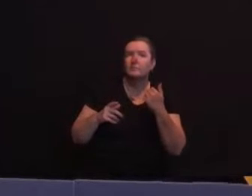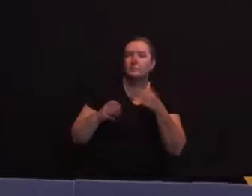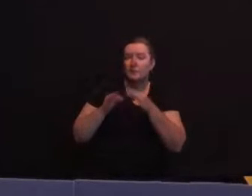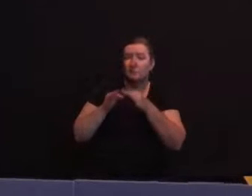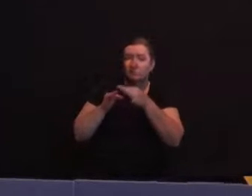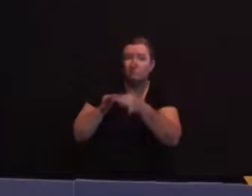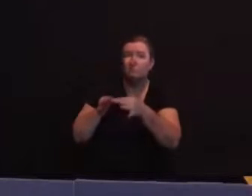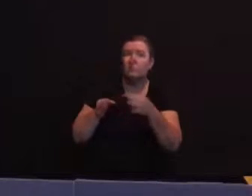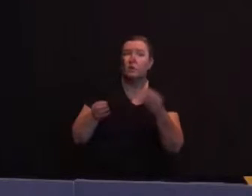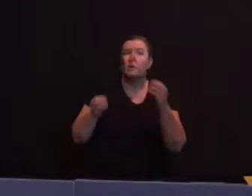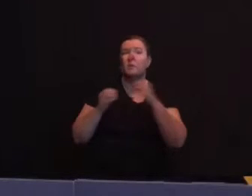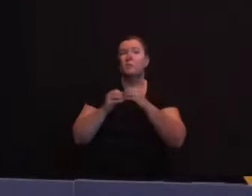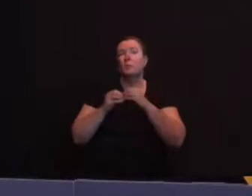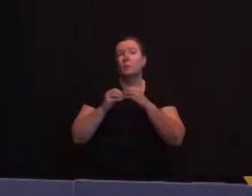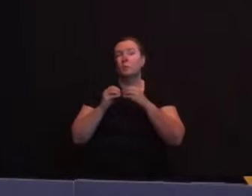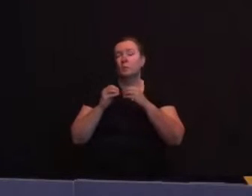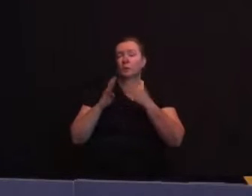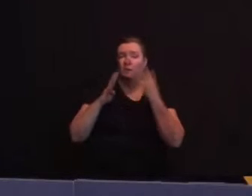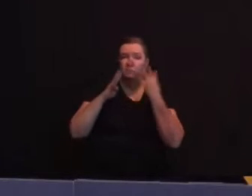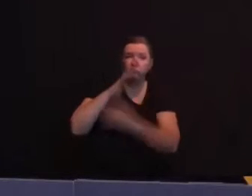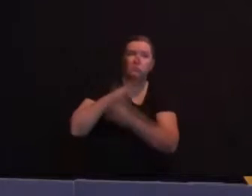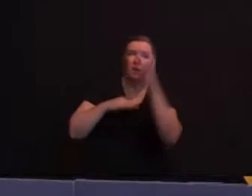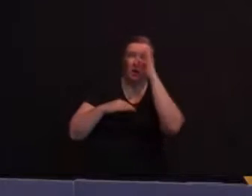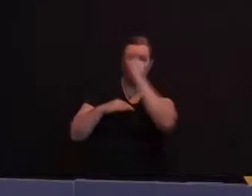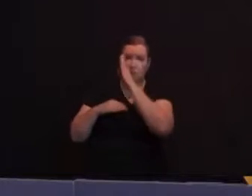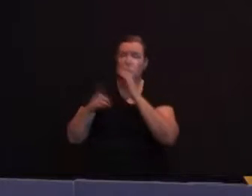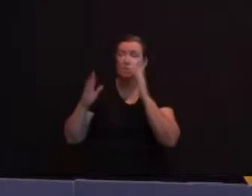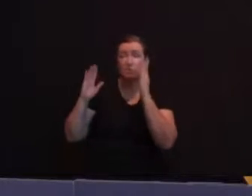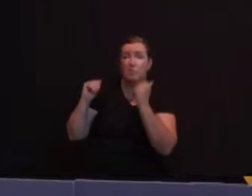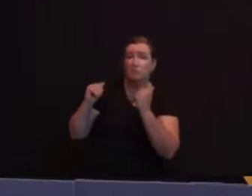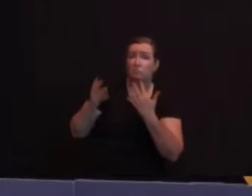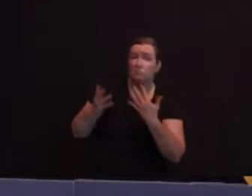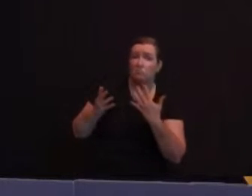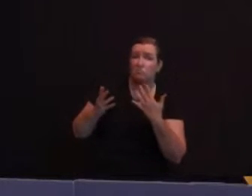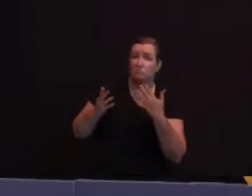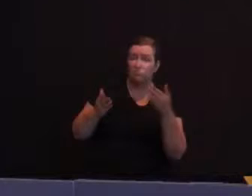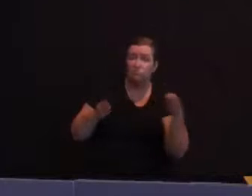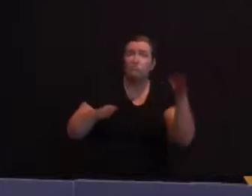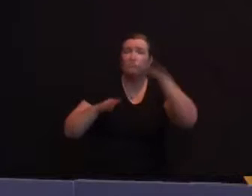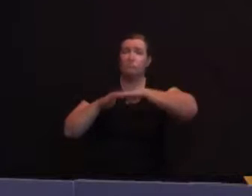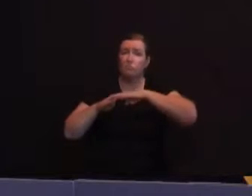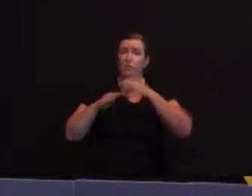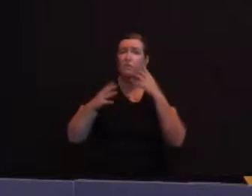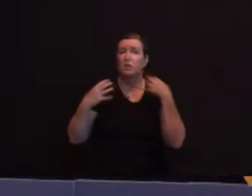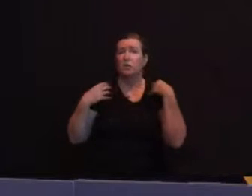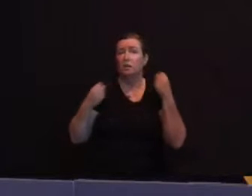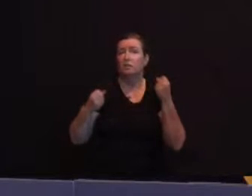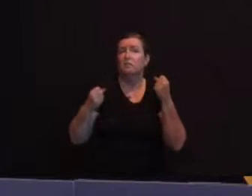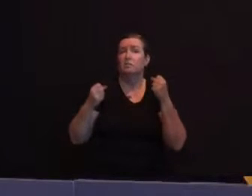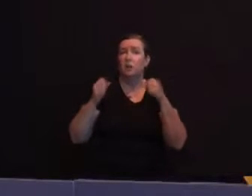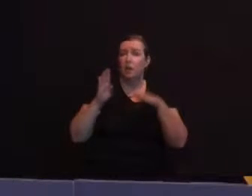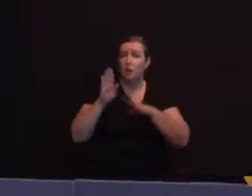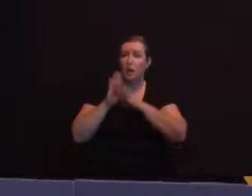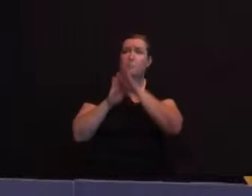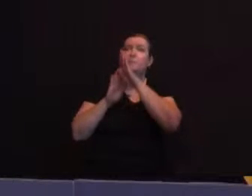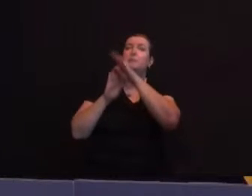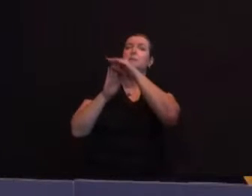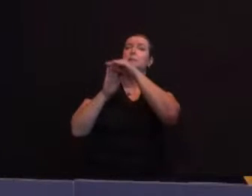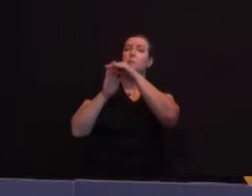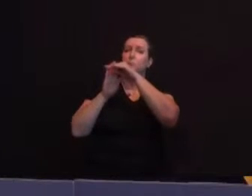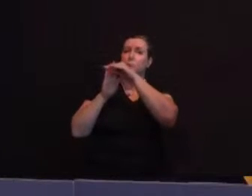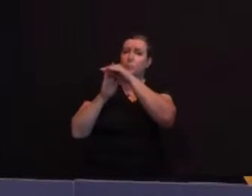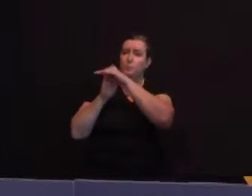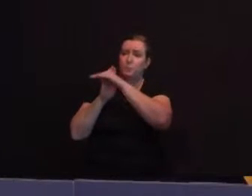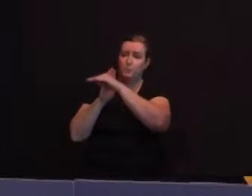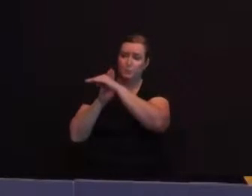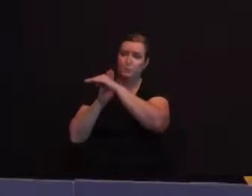So we do expect the tick up. What we see is the recovery happens fairly quickly, and we go